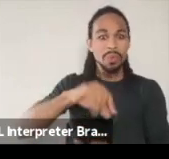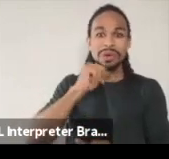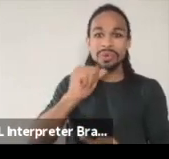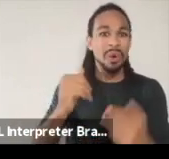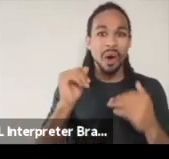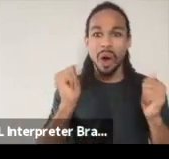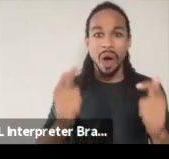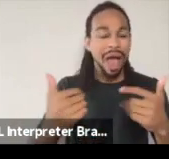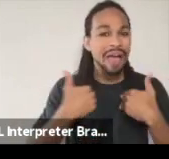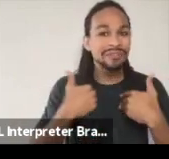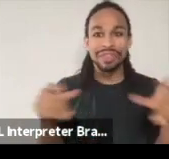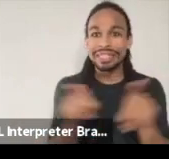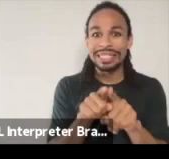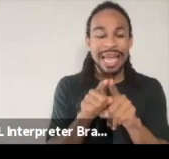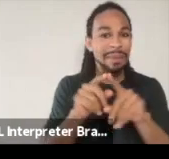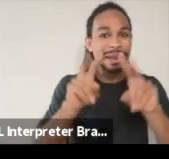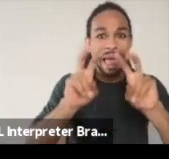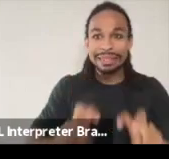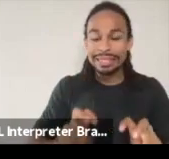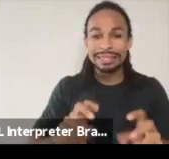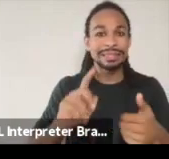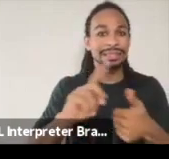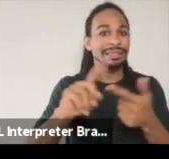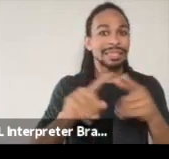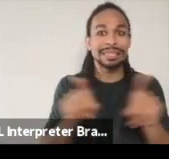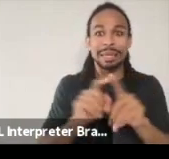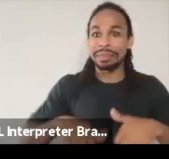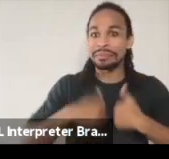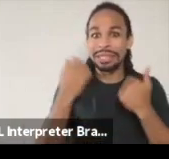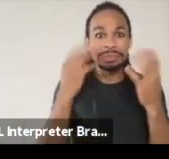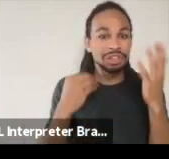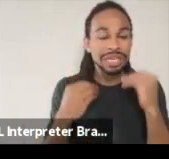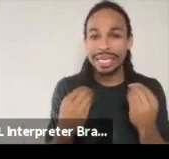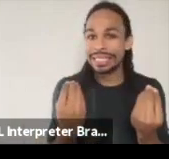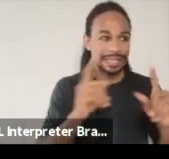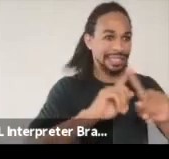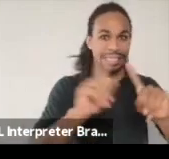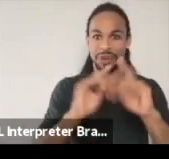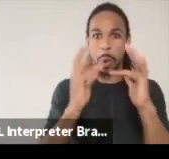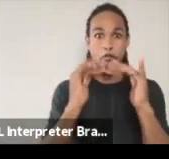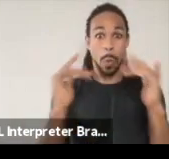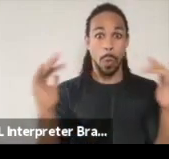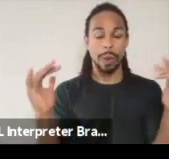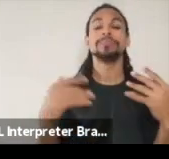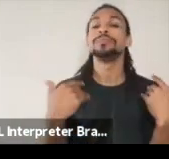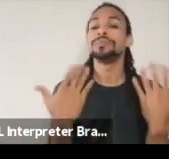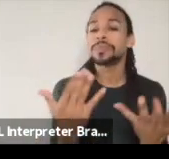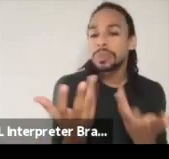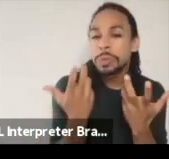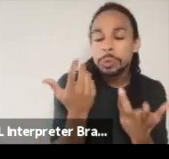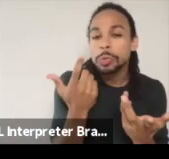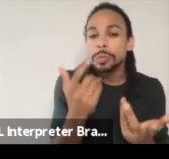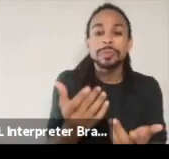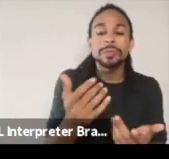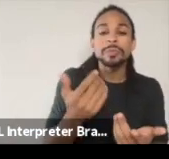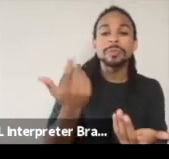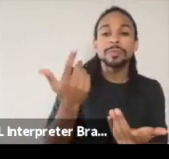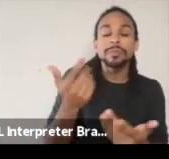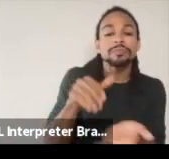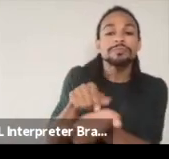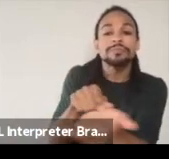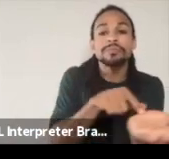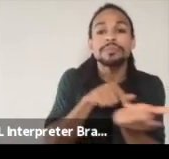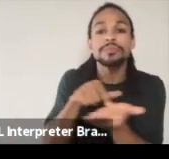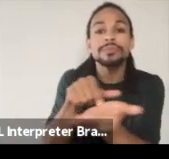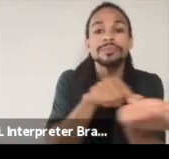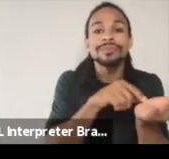the same lived experiences, of course, and just want to get an idea of kind of who's in the virtual, you know, we're not in